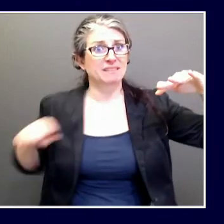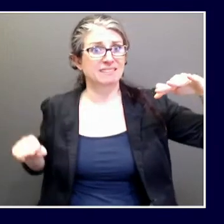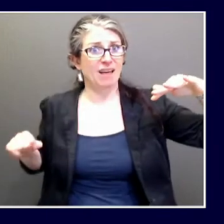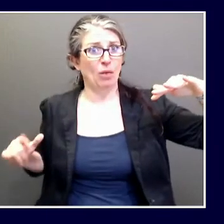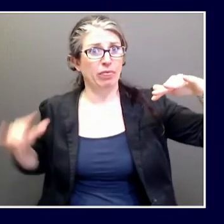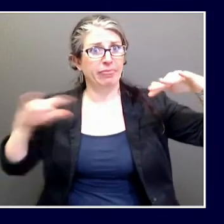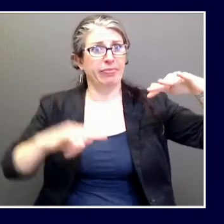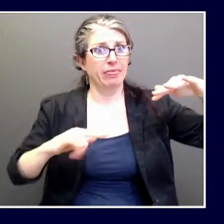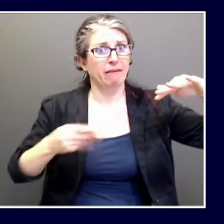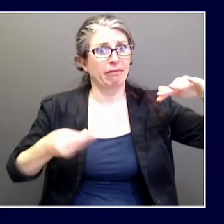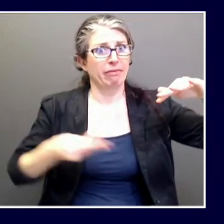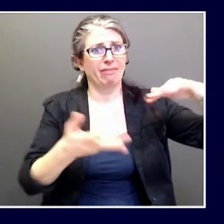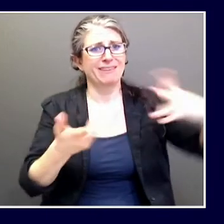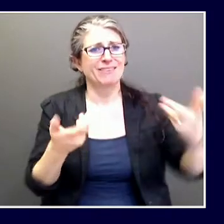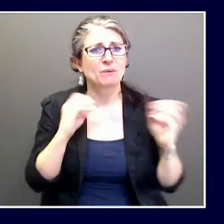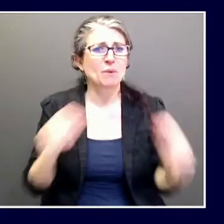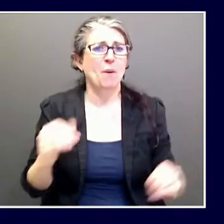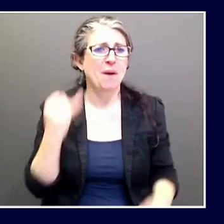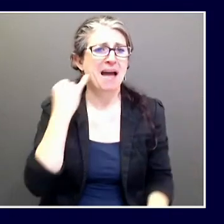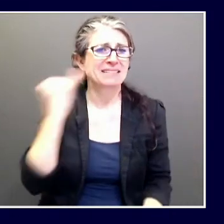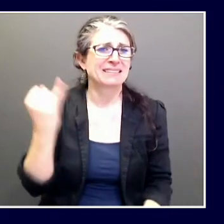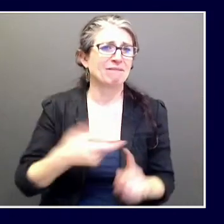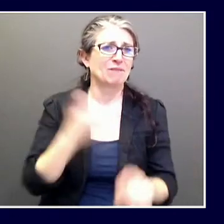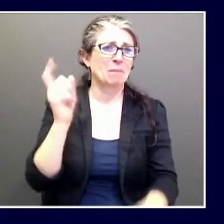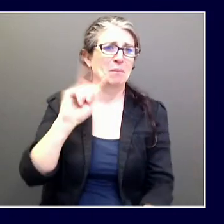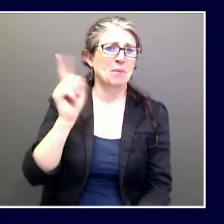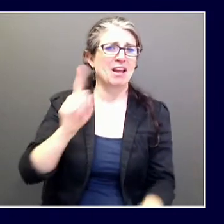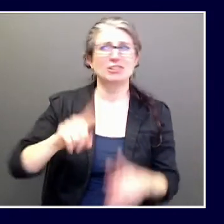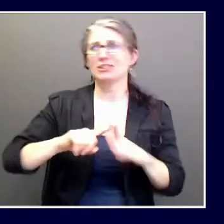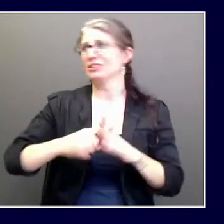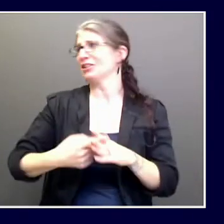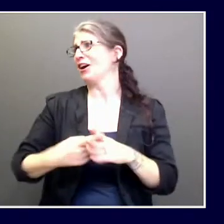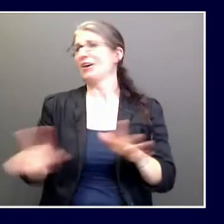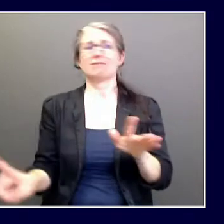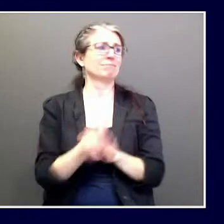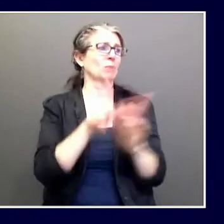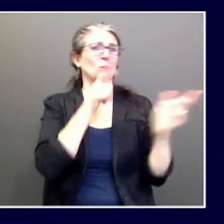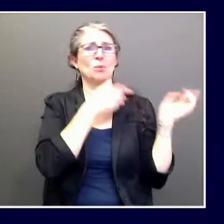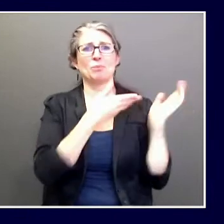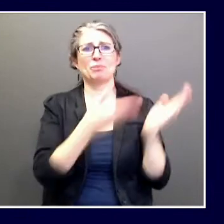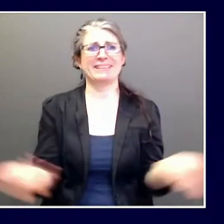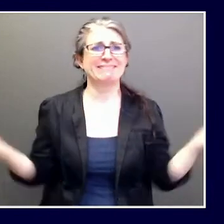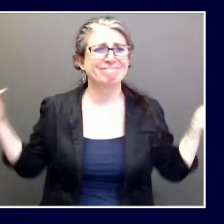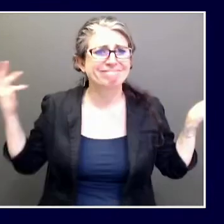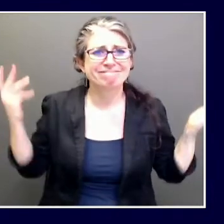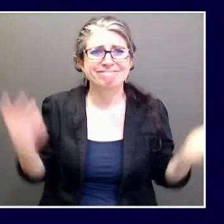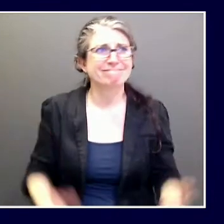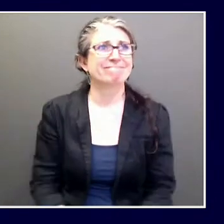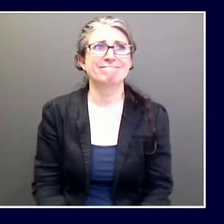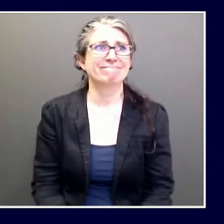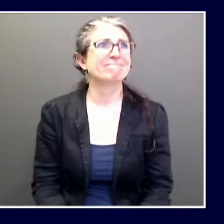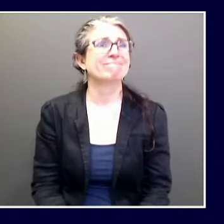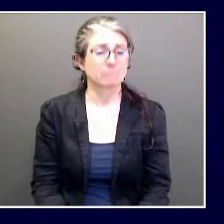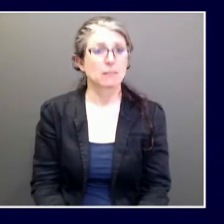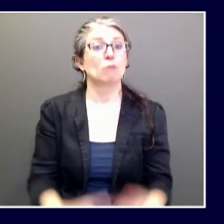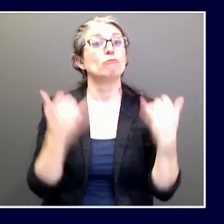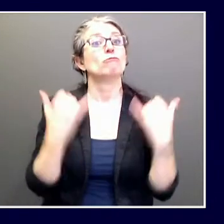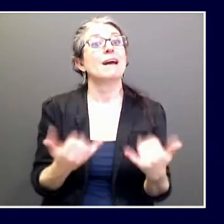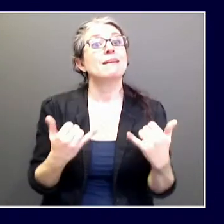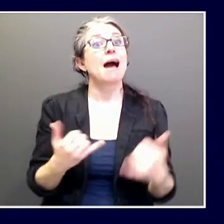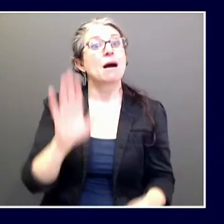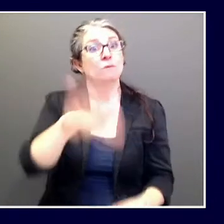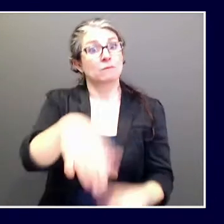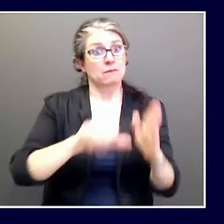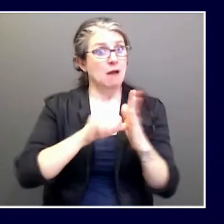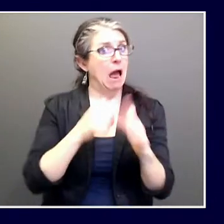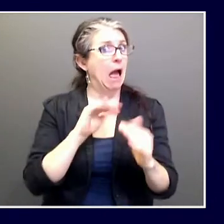where and through what route Omicron will eventually land in Maine. The one thing we can do today is to take steps to be